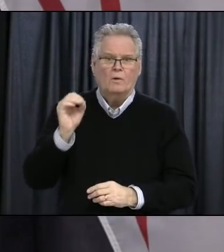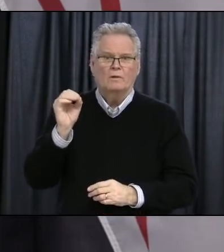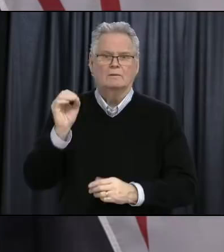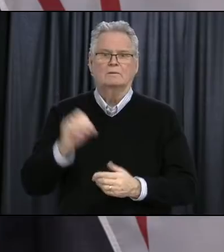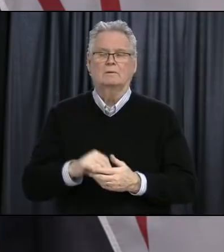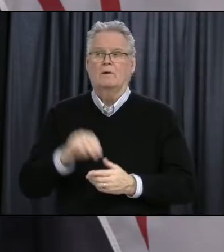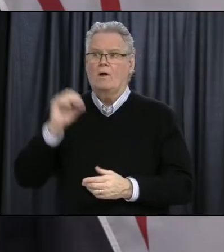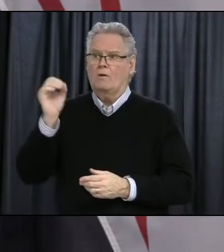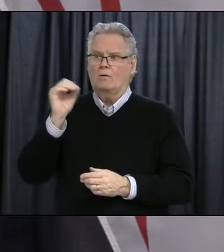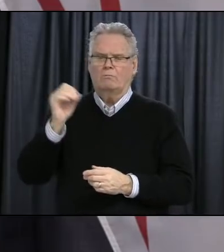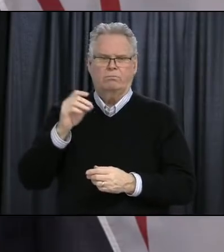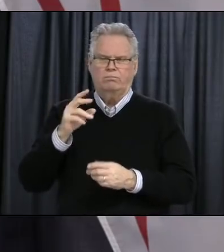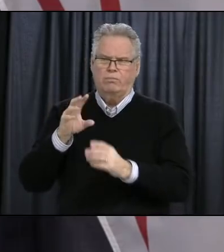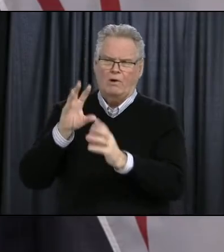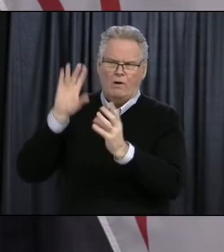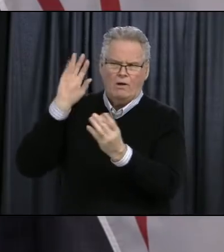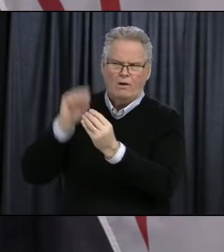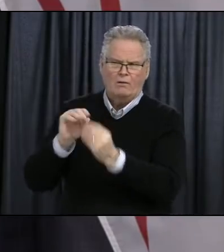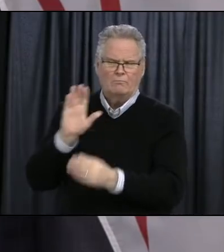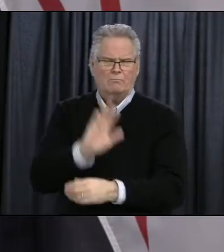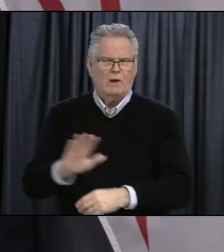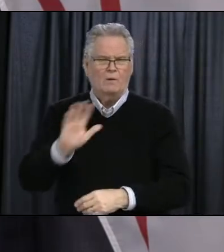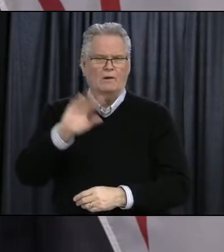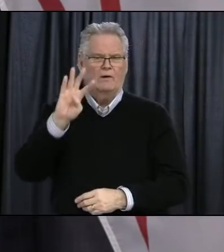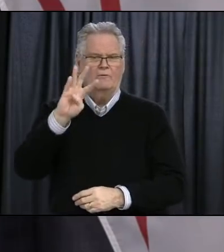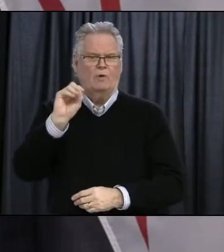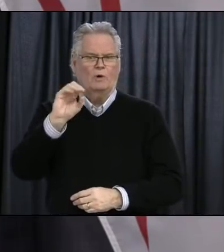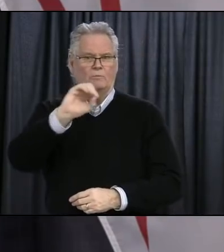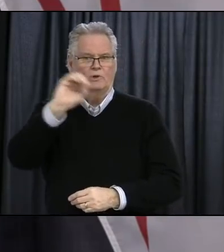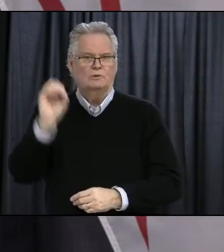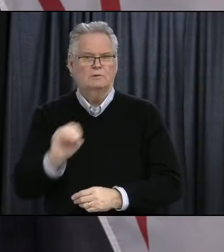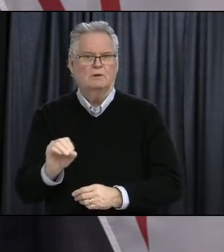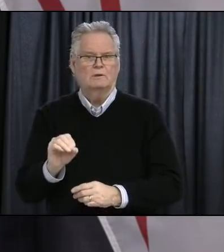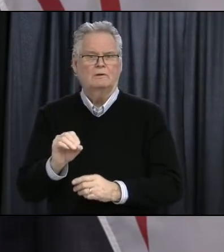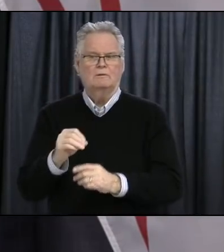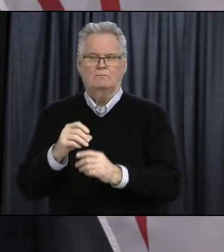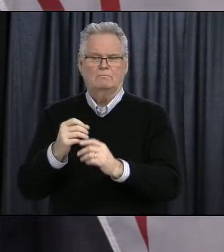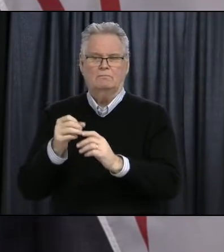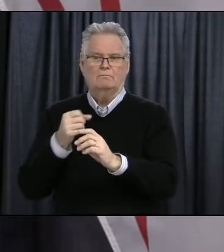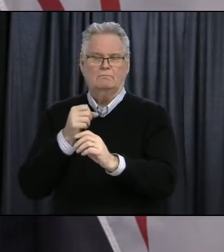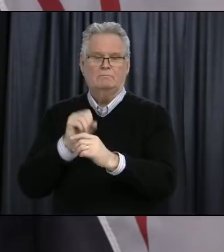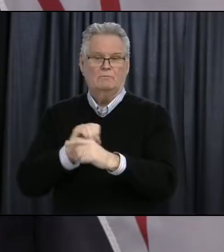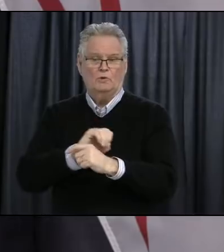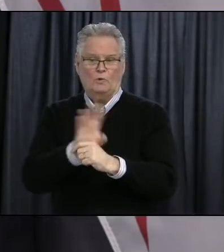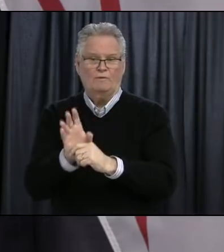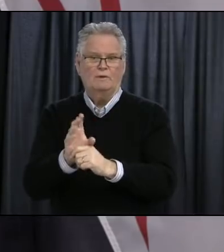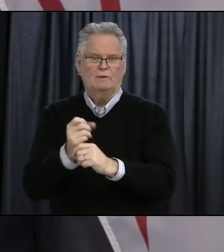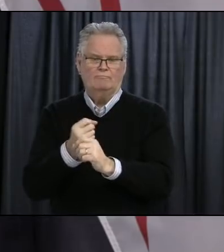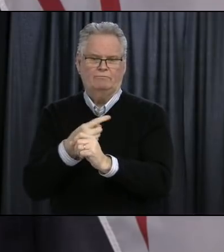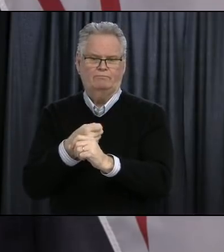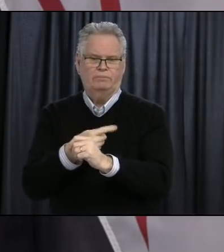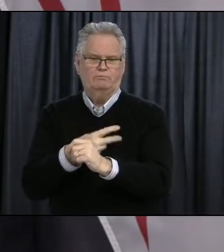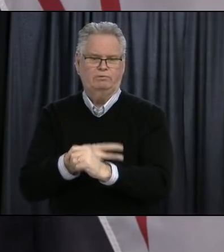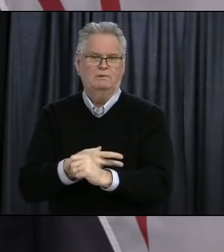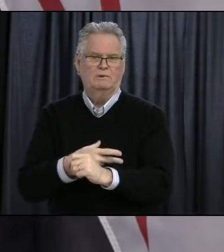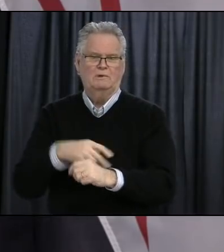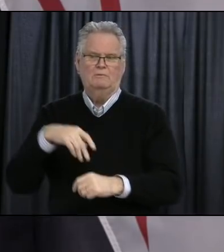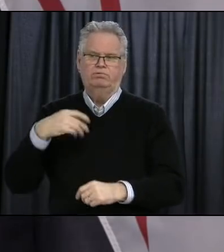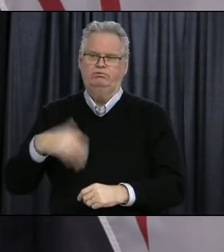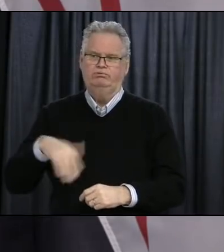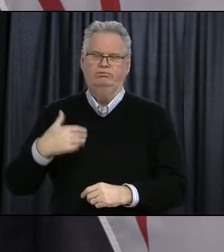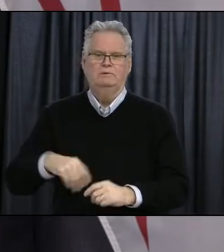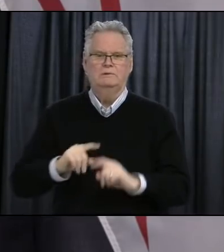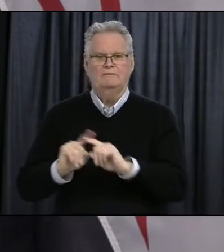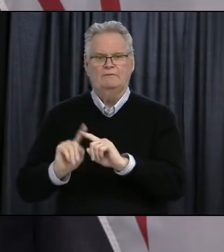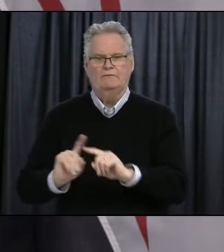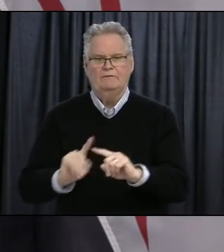variants of concern there. So we do need to be extra cautious about that, and because of